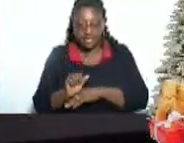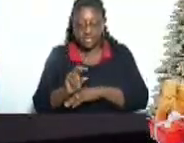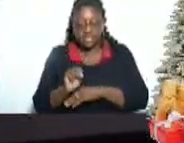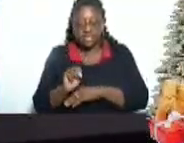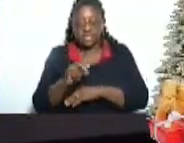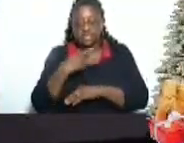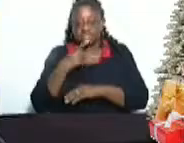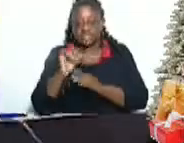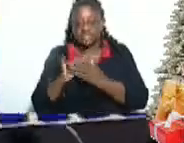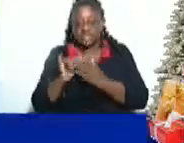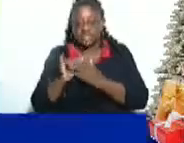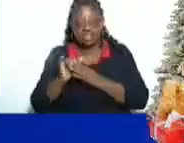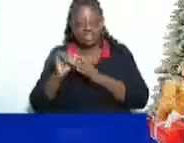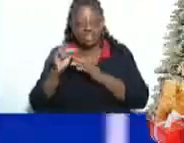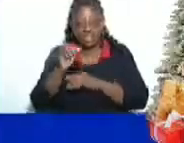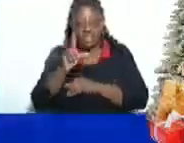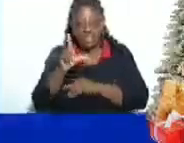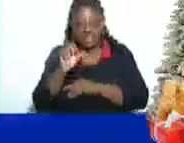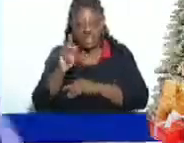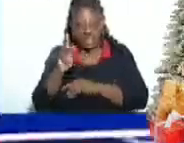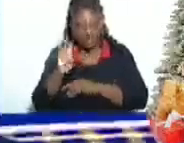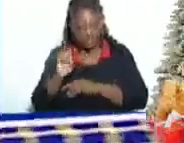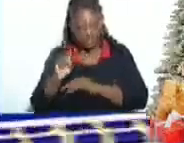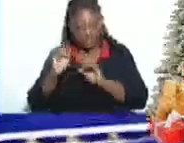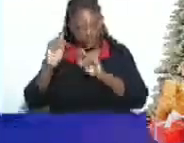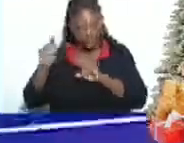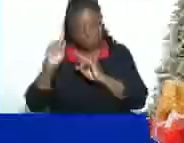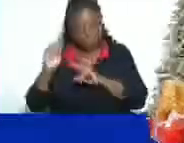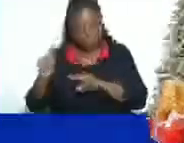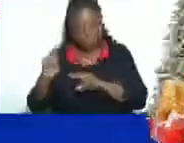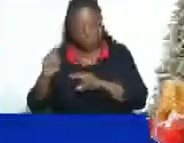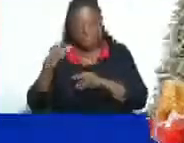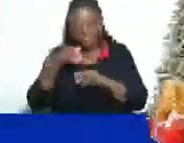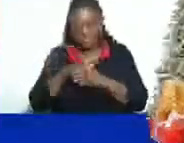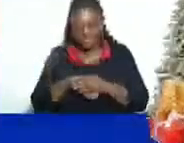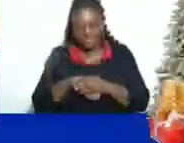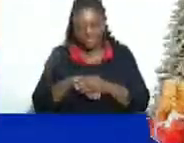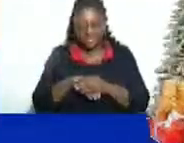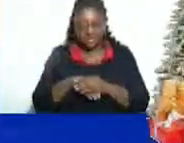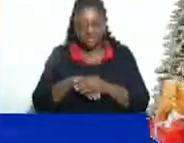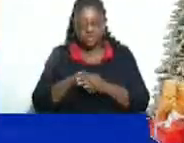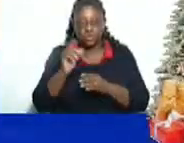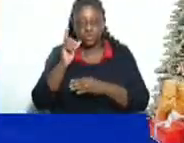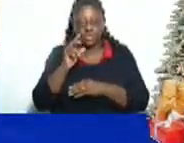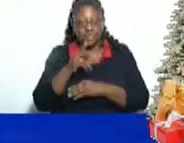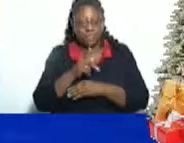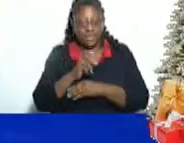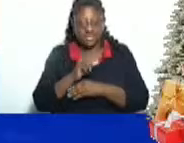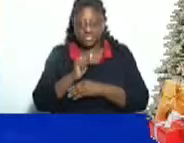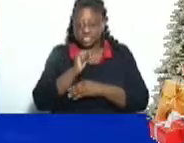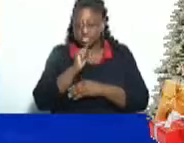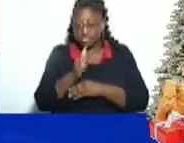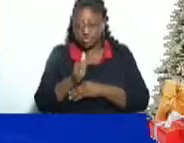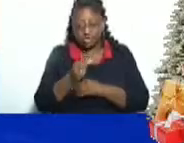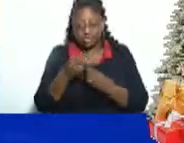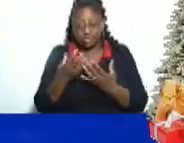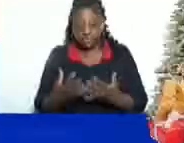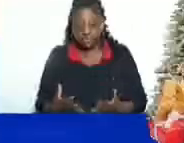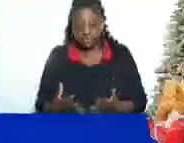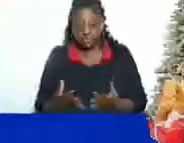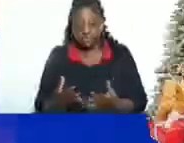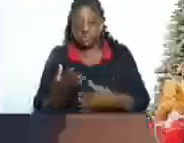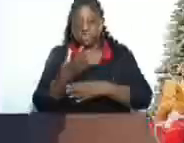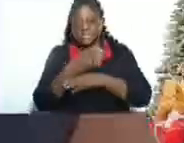a 4-point favorite, but that doesn't mean count out the underdog Pacers, who went undefeated in the tournament. Buddy, on the environment